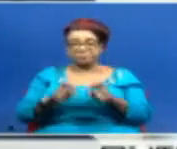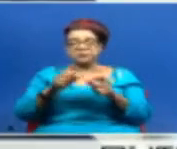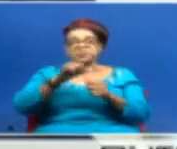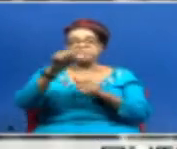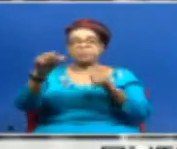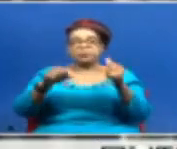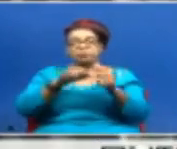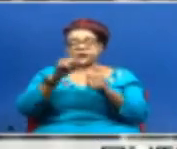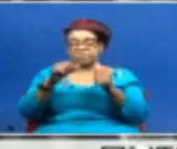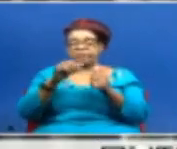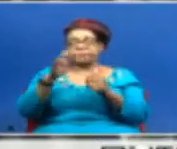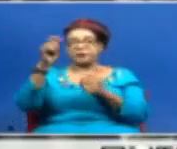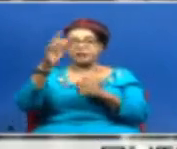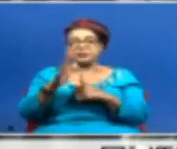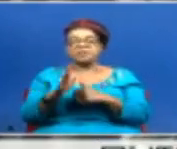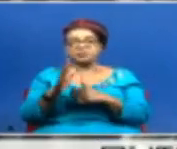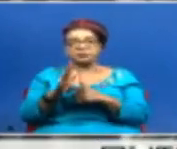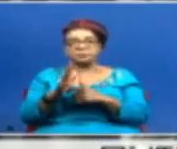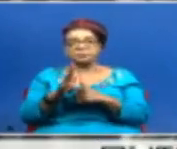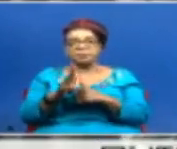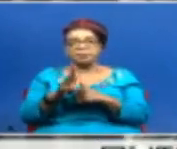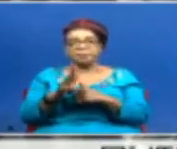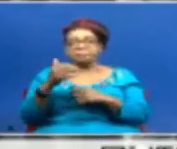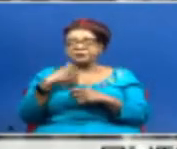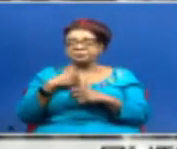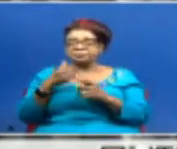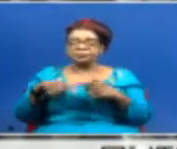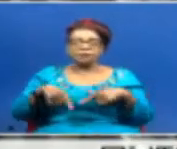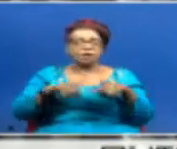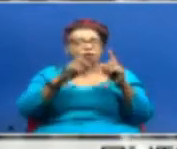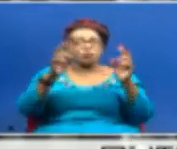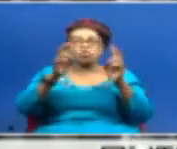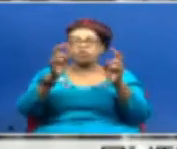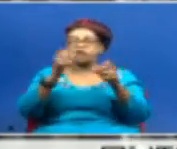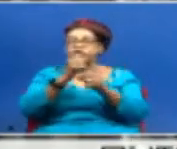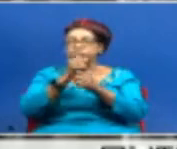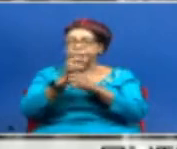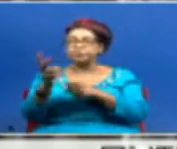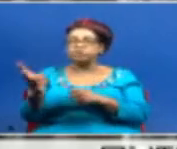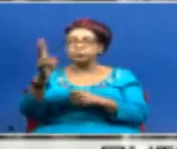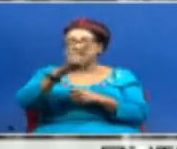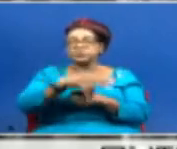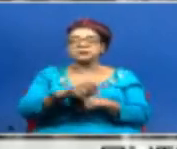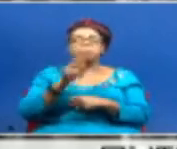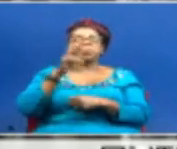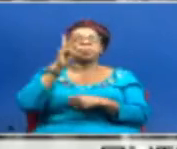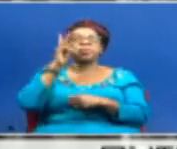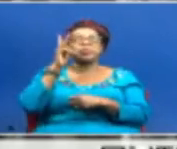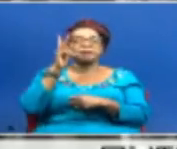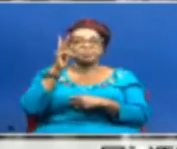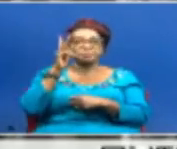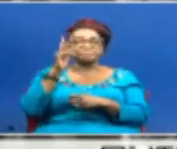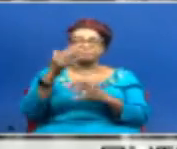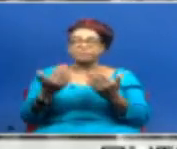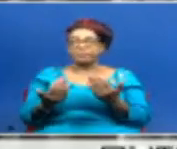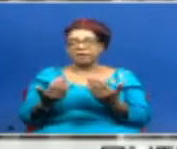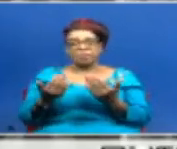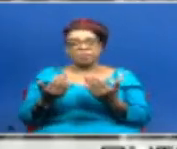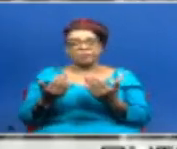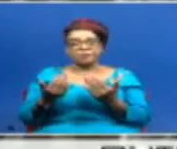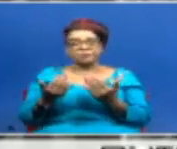of Kenyans. Mimi nikienda tu kwenda kutafuta ajira ya Wakenya siku mbili. Kelele. Sasa.